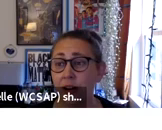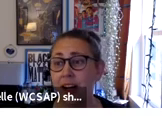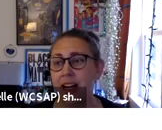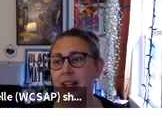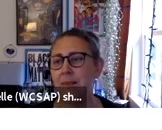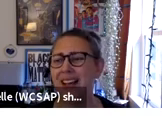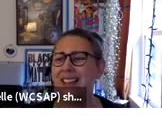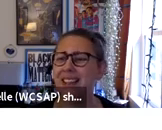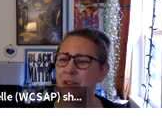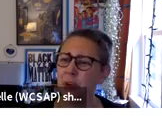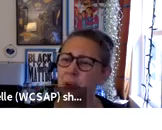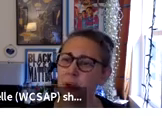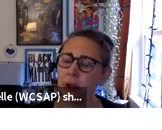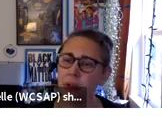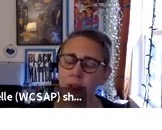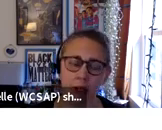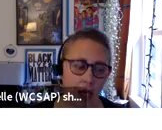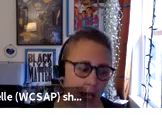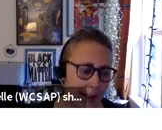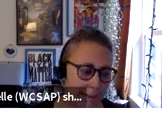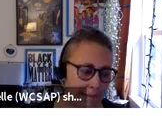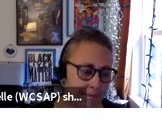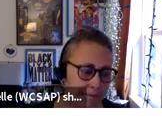us angry, make us cynical.